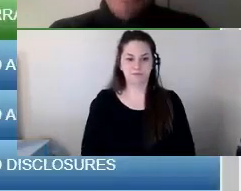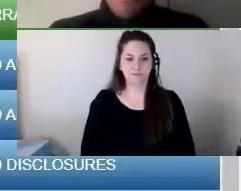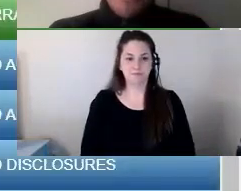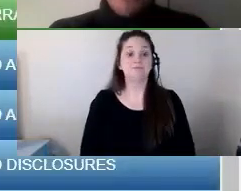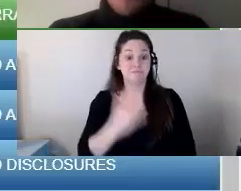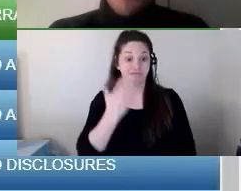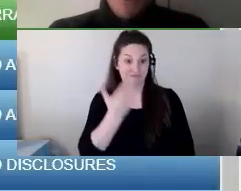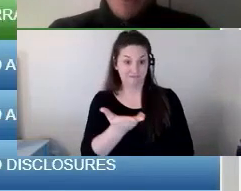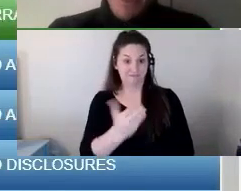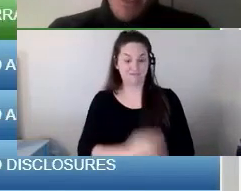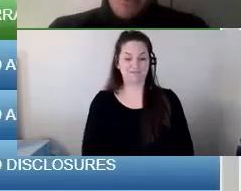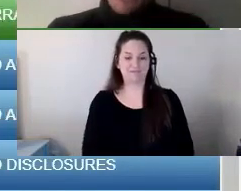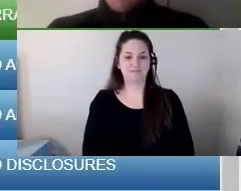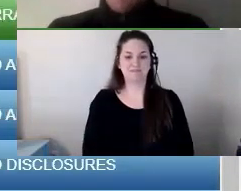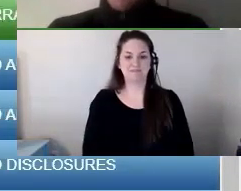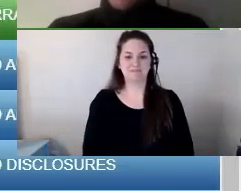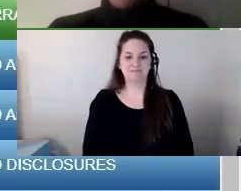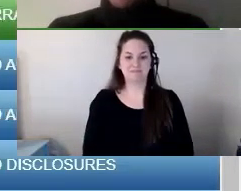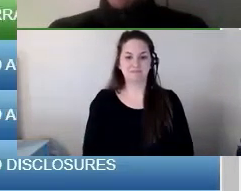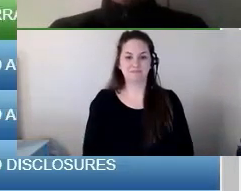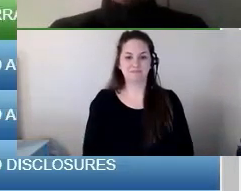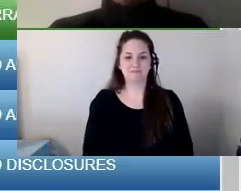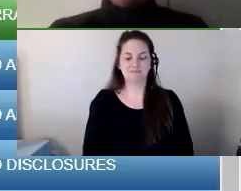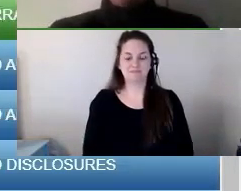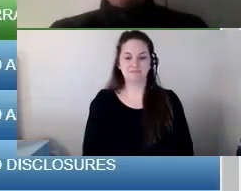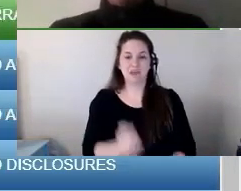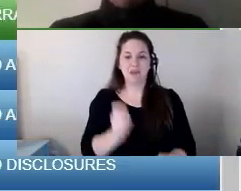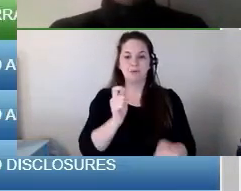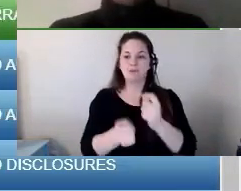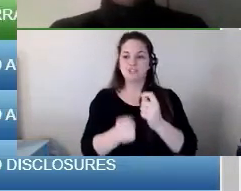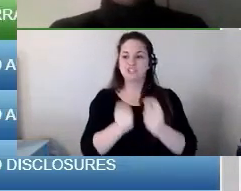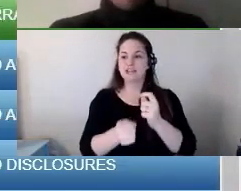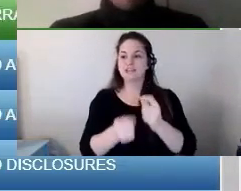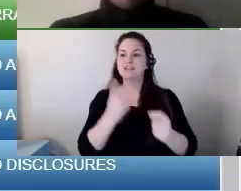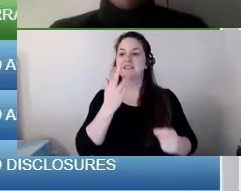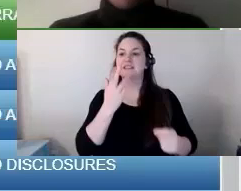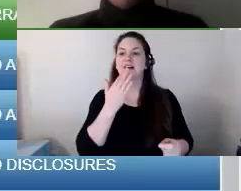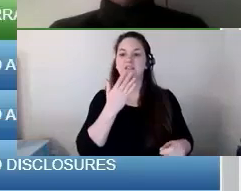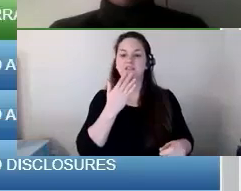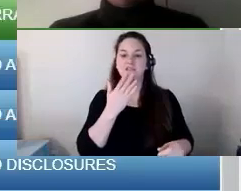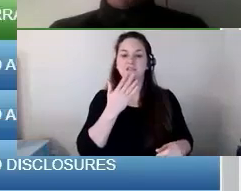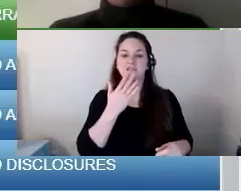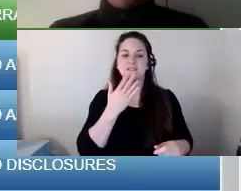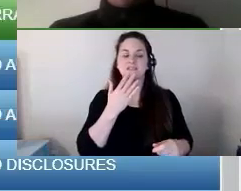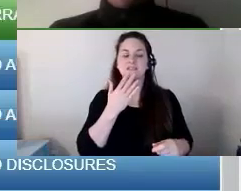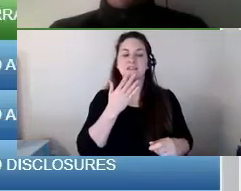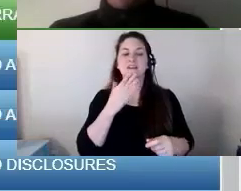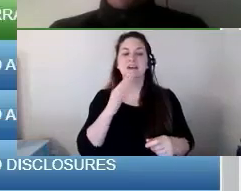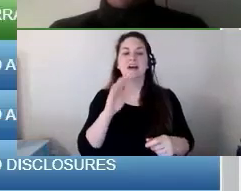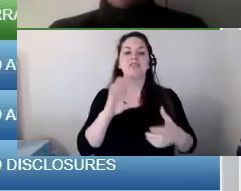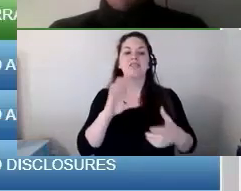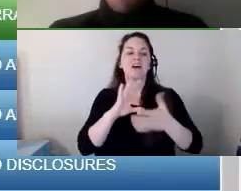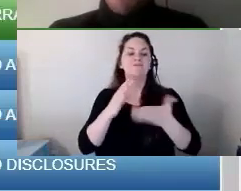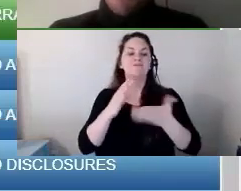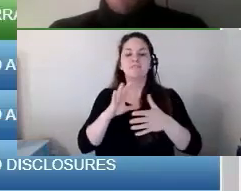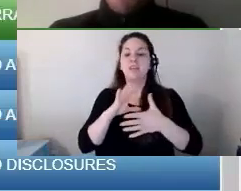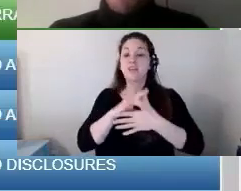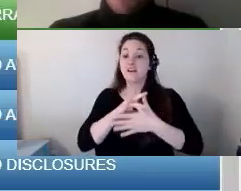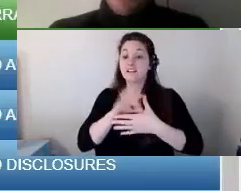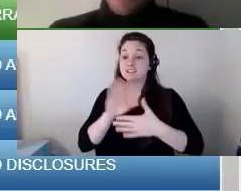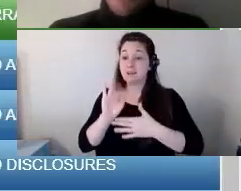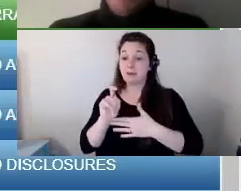like so. And let's change the colors of the content boxes to a more suitable